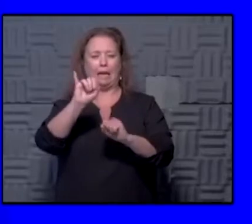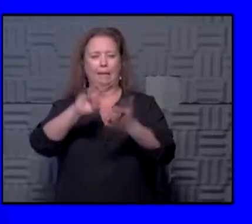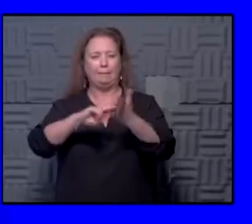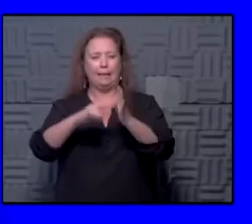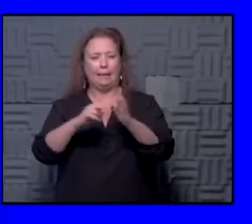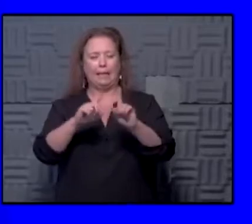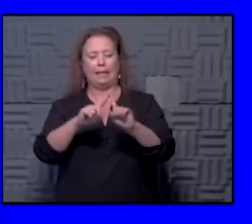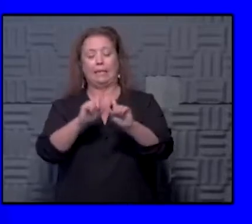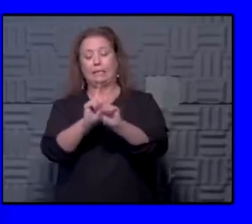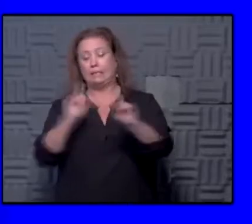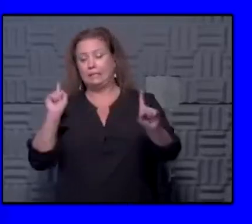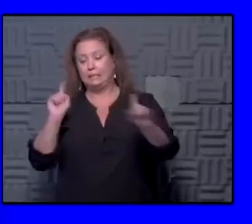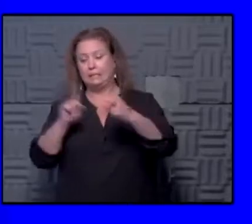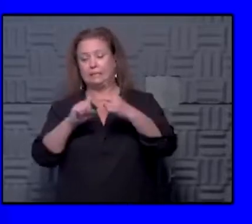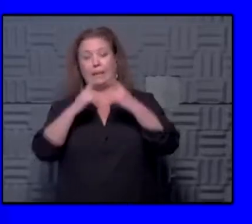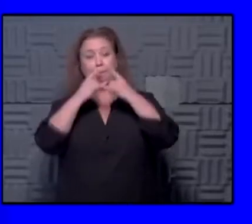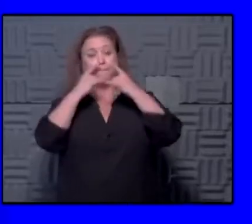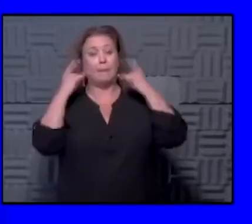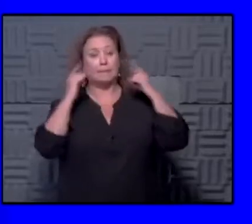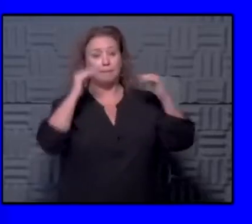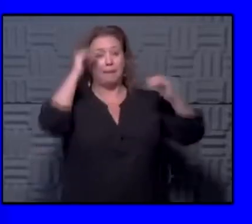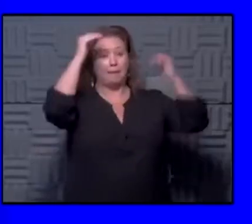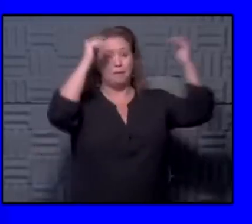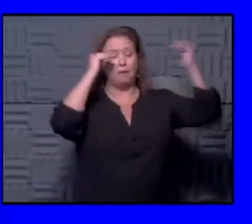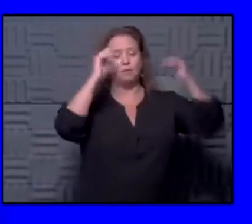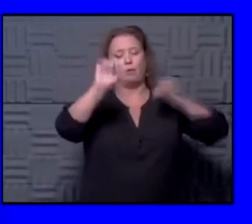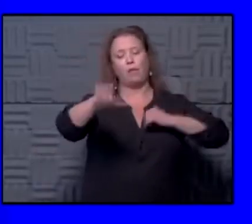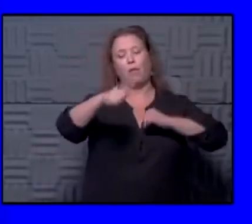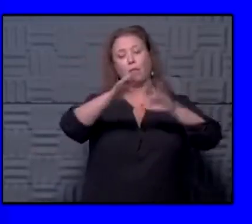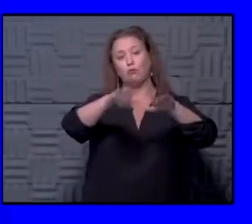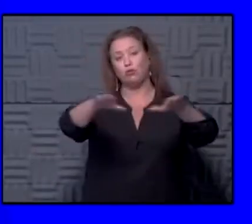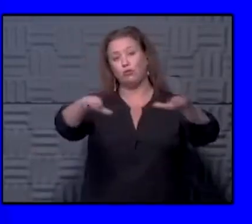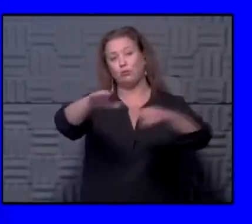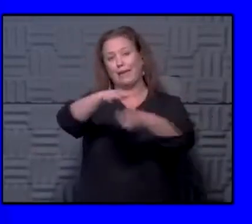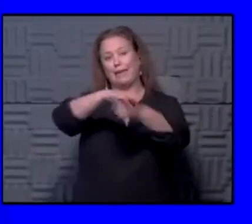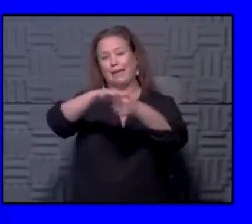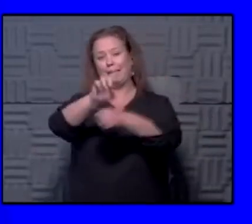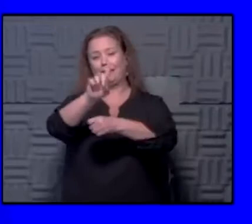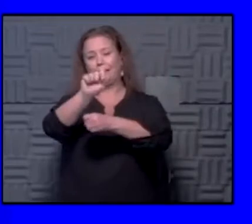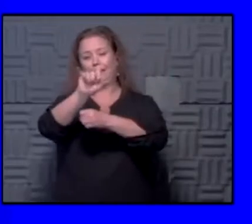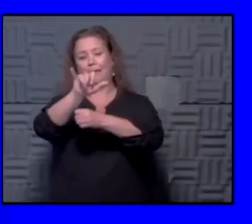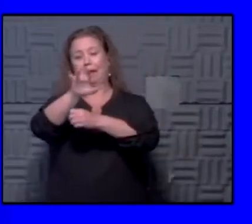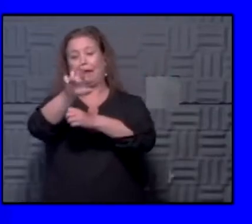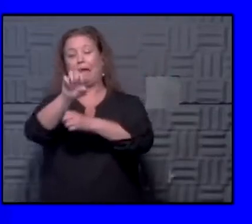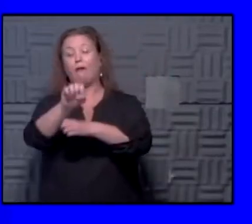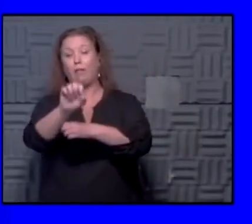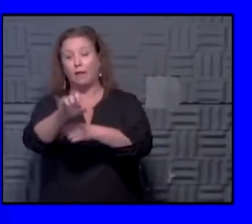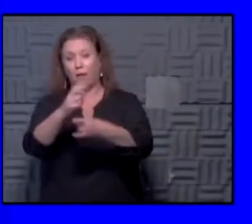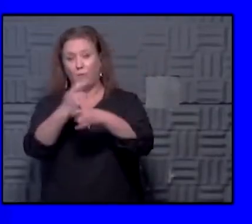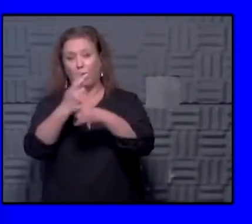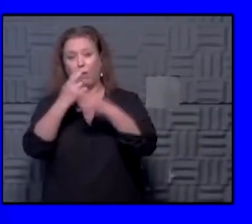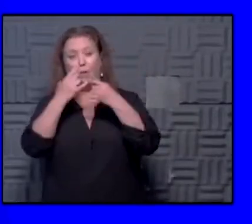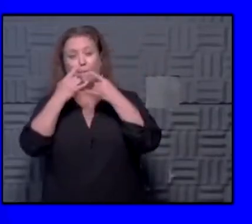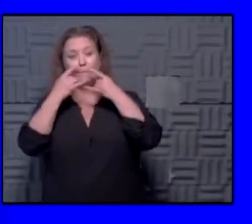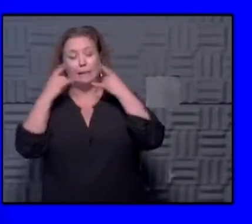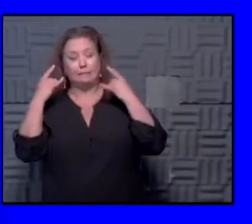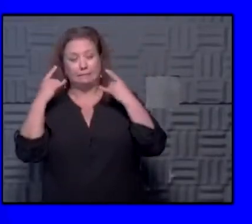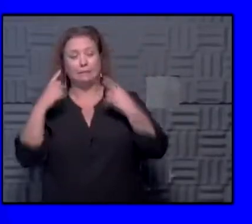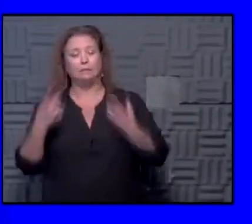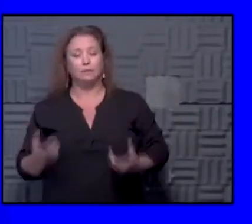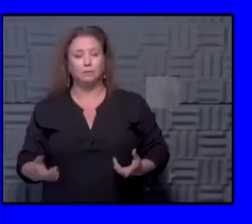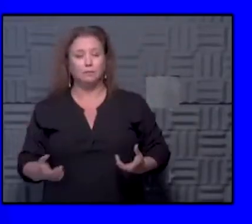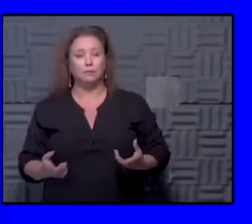distancing, that's the masking by the adults and the other children or the other people in that daycare that can wear the mask, things of that nature.